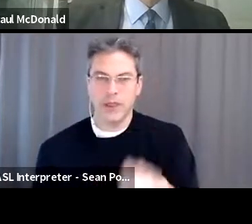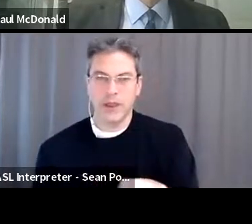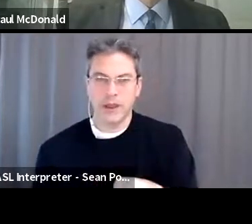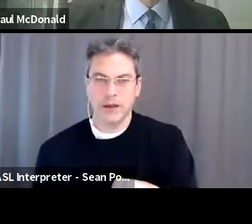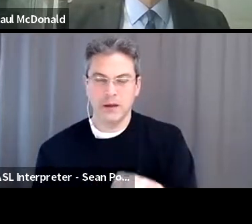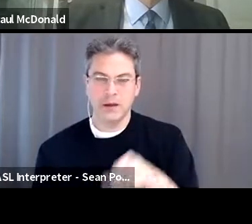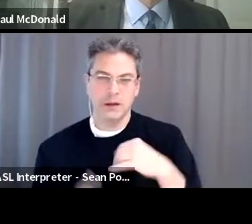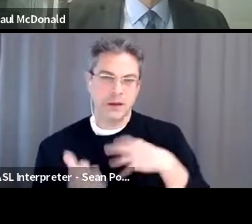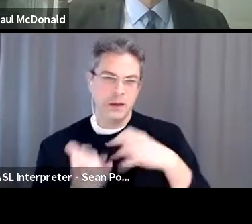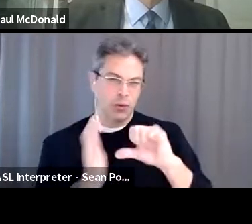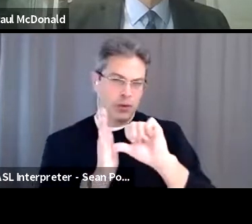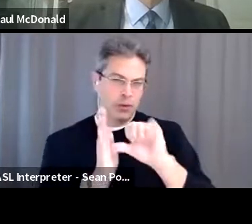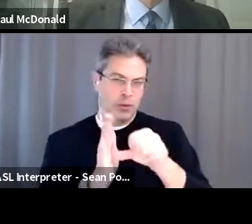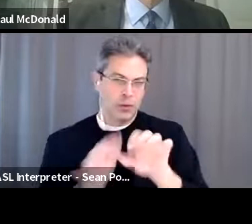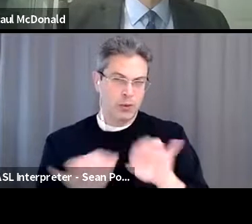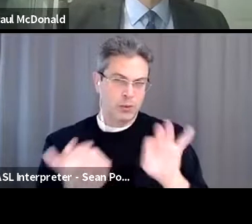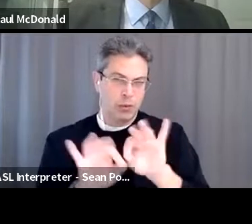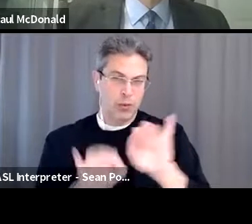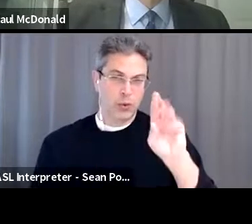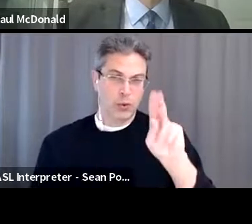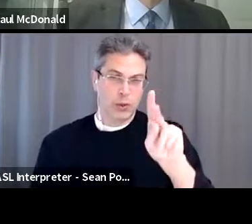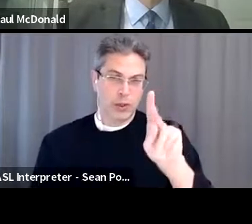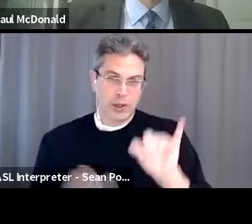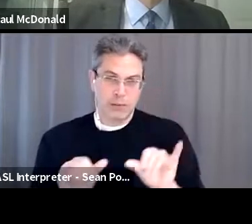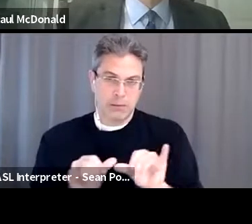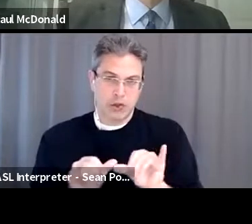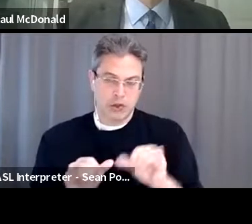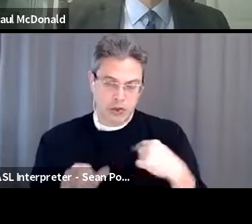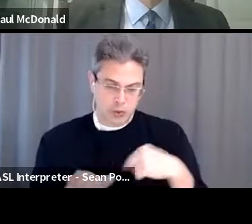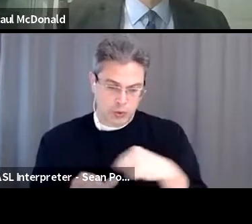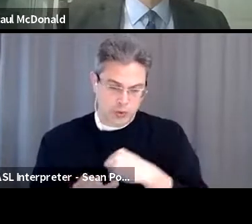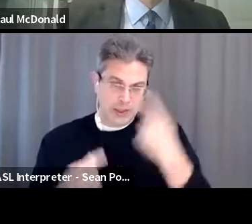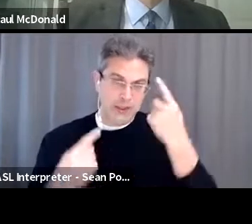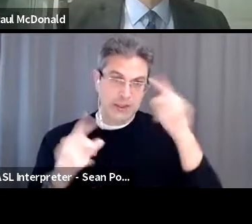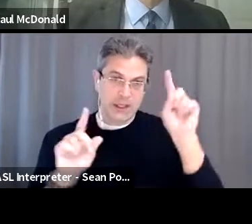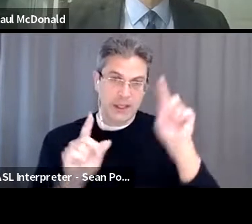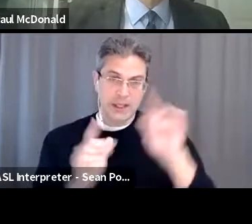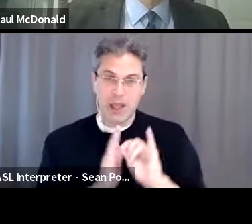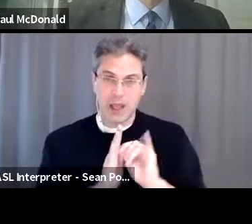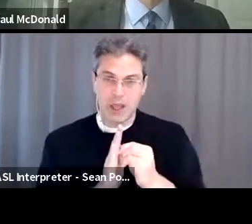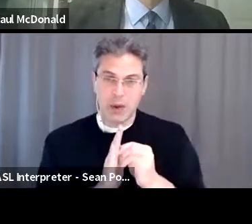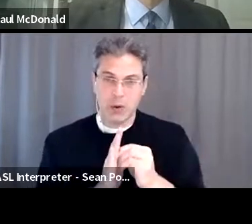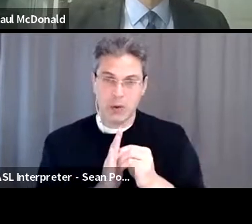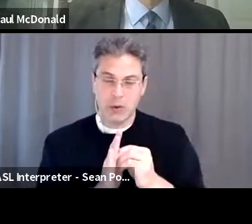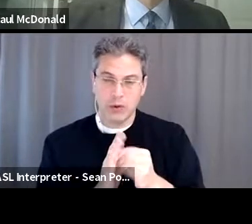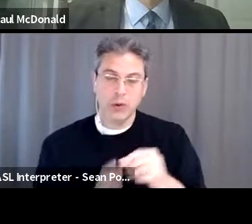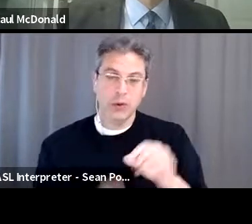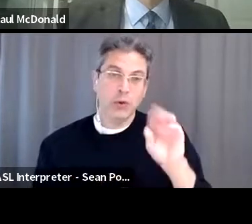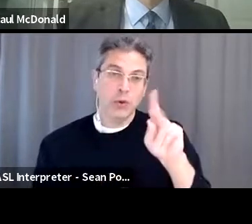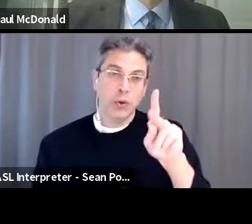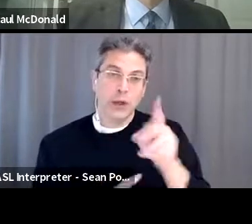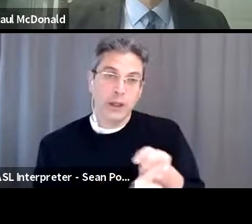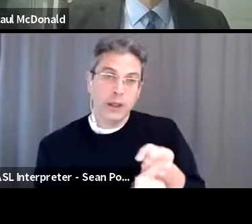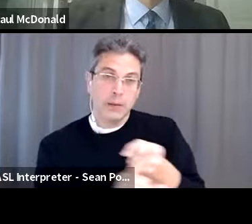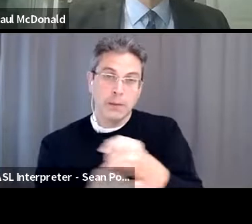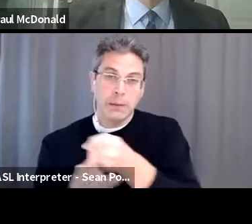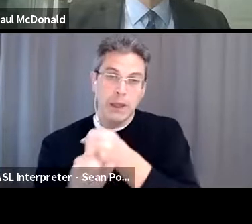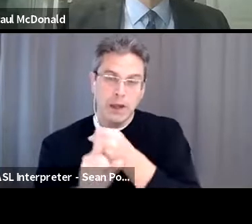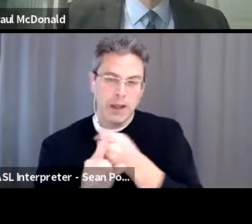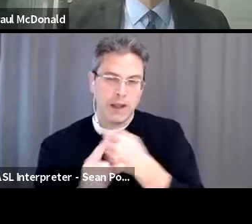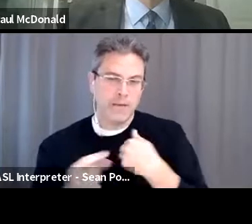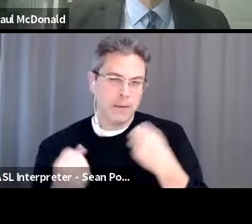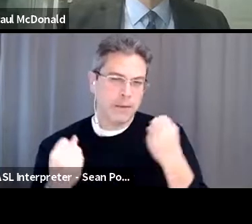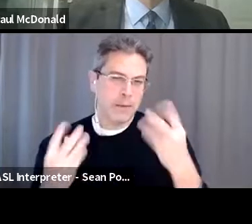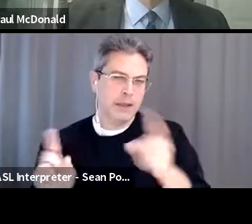to how York measures our success. There are many ways that York makes an impact and drives positive change in the